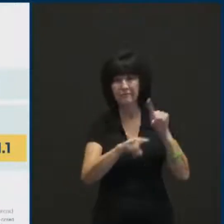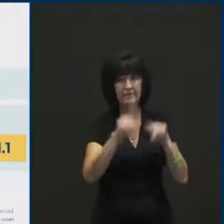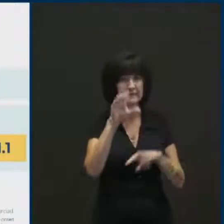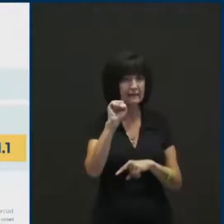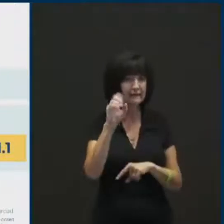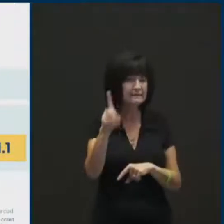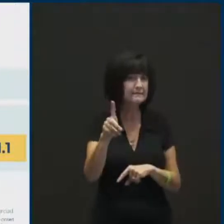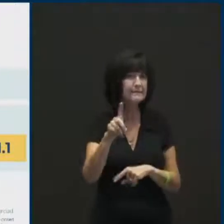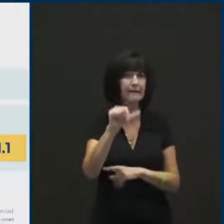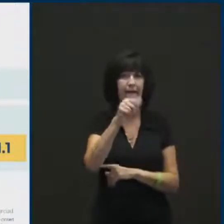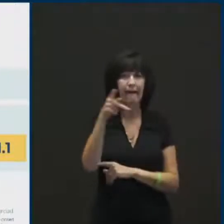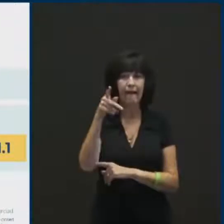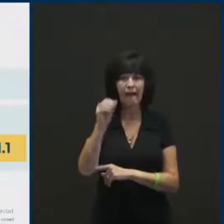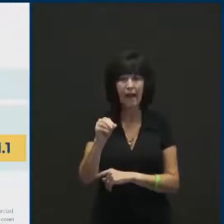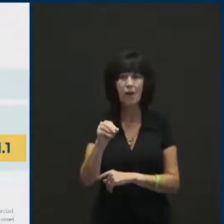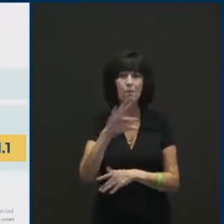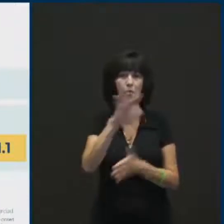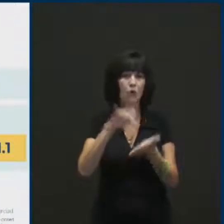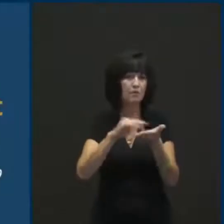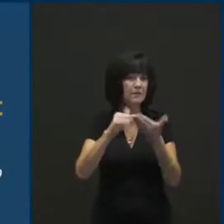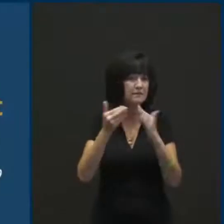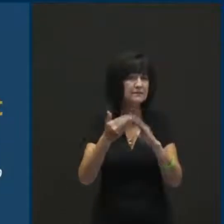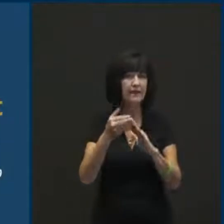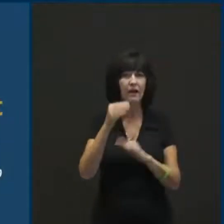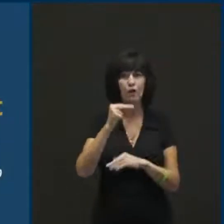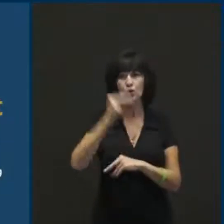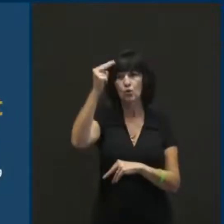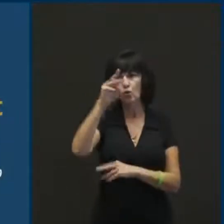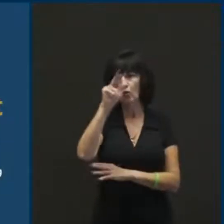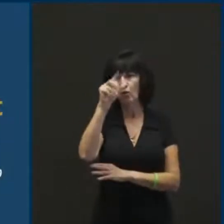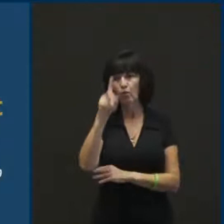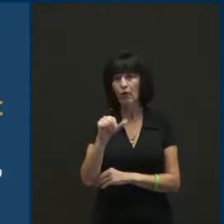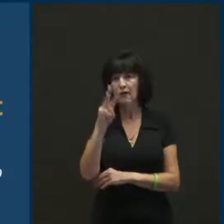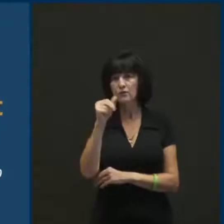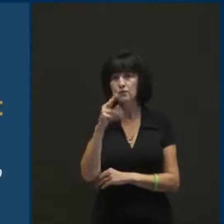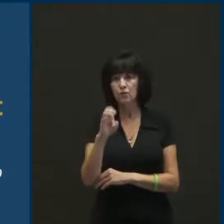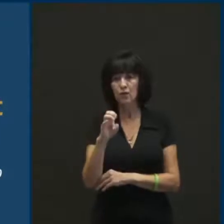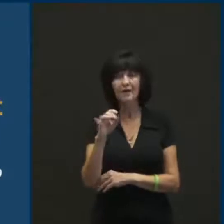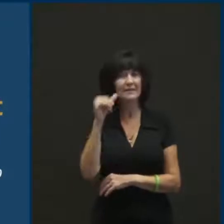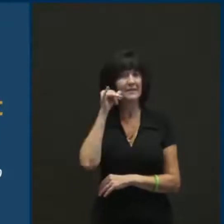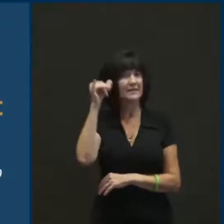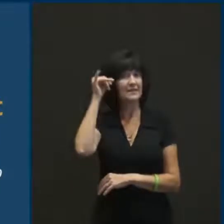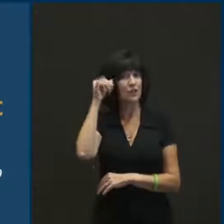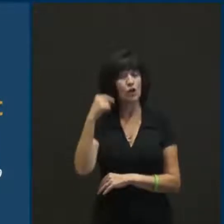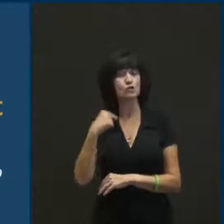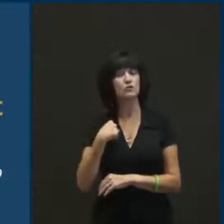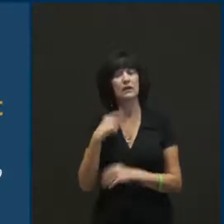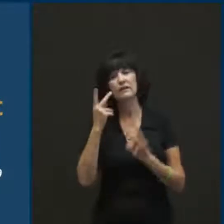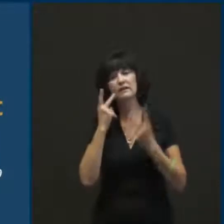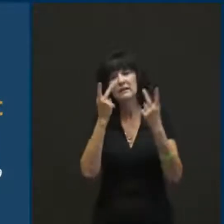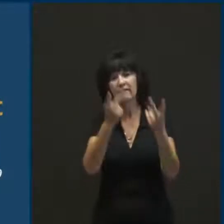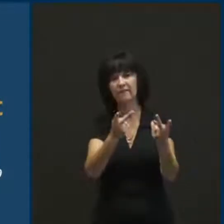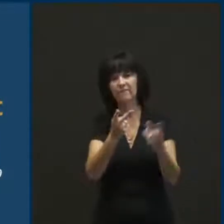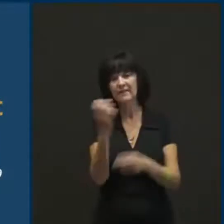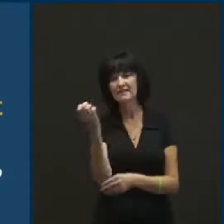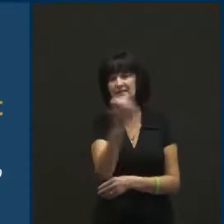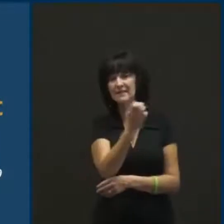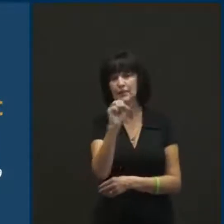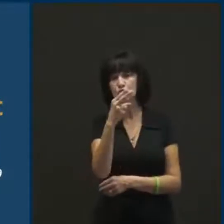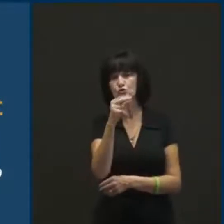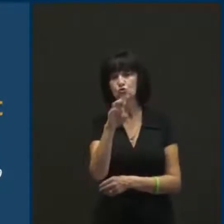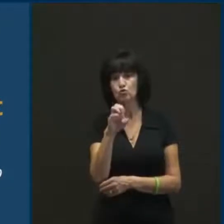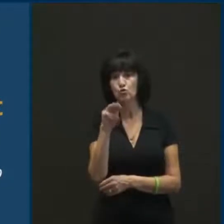Christina, and to Brandywine. Yesterday I was down on the Eastern Shore of Maryland, in Hurlock, Maryland,